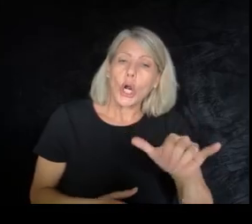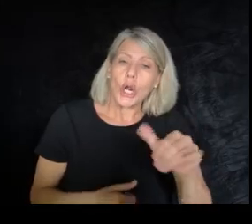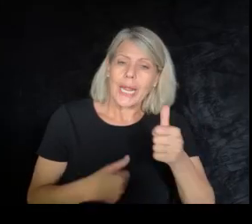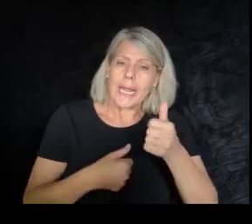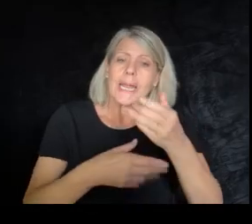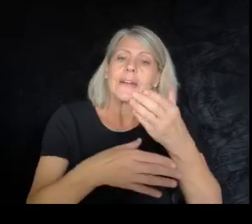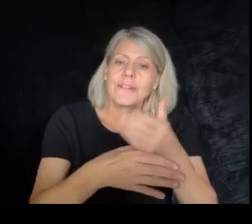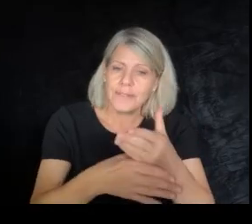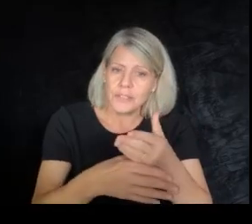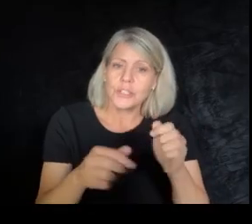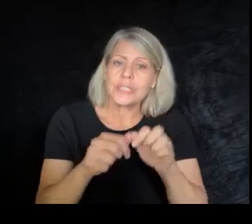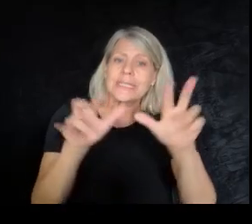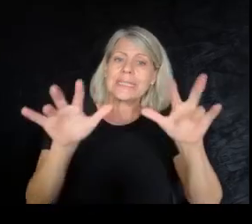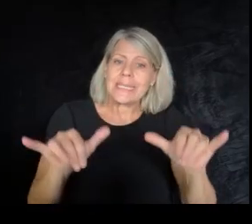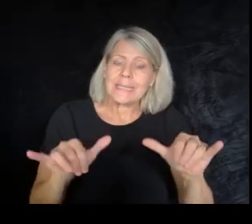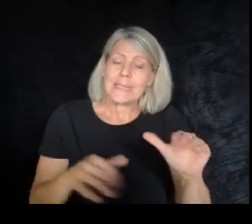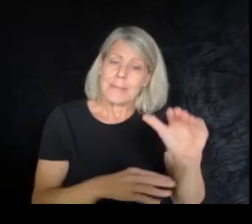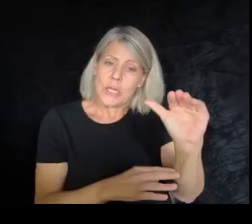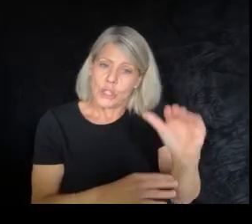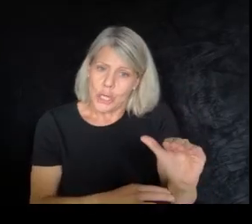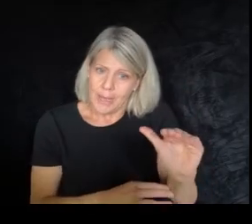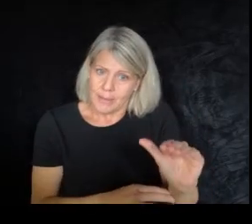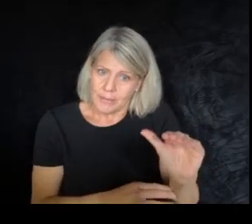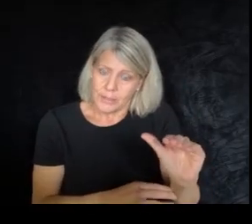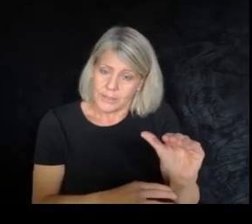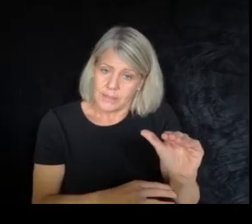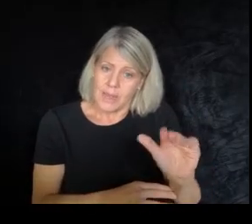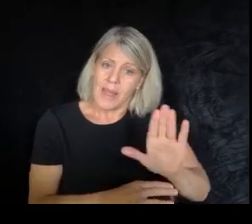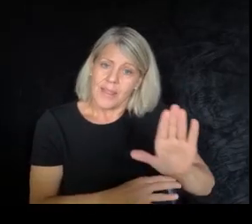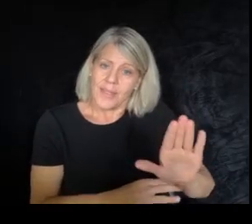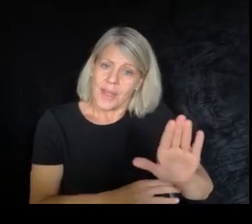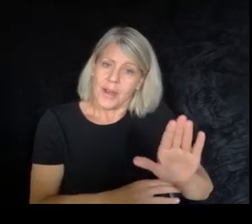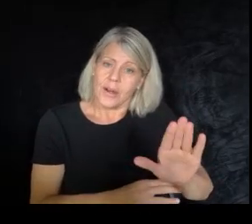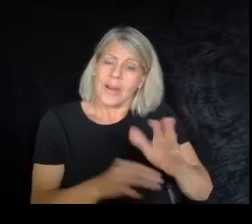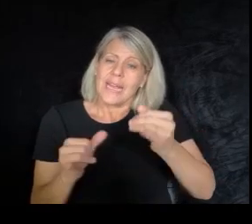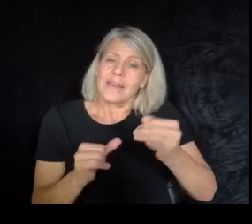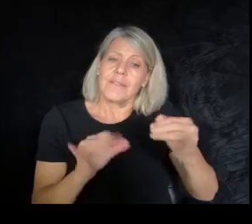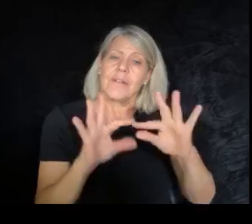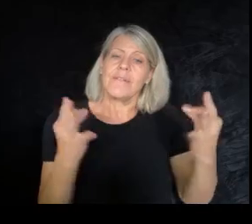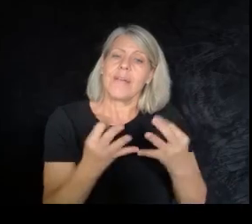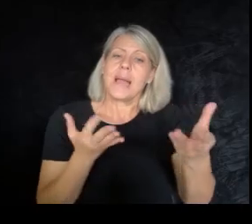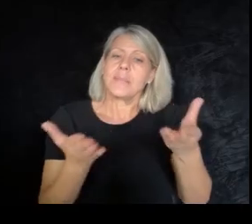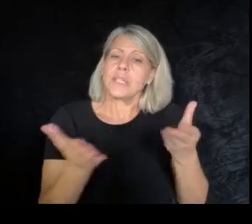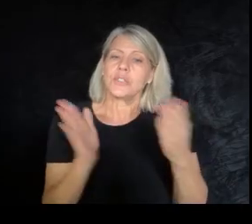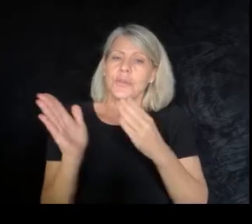System child's Individualized Family Service Plan